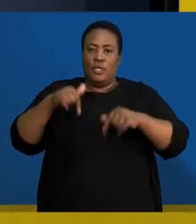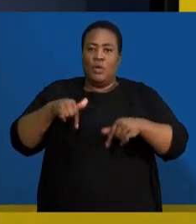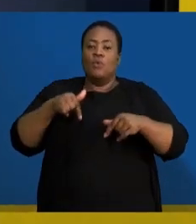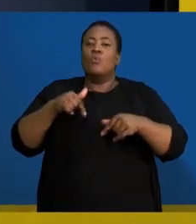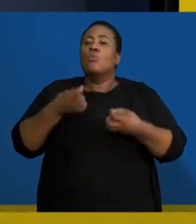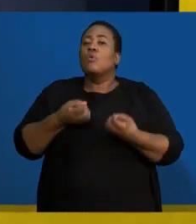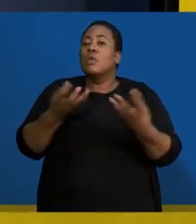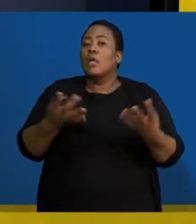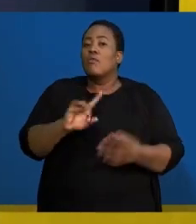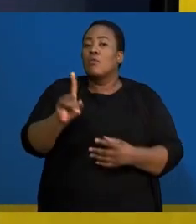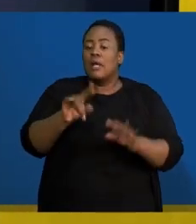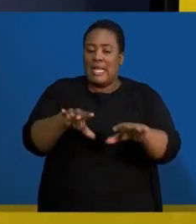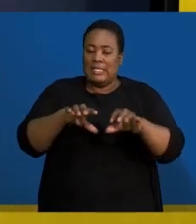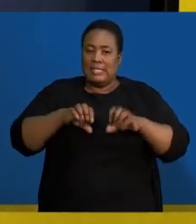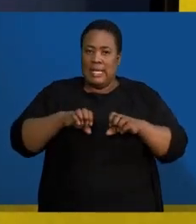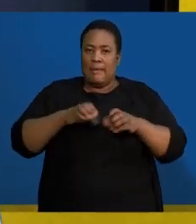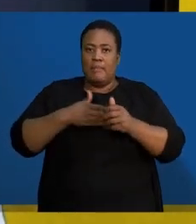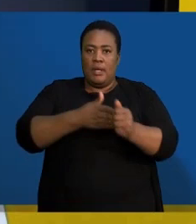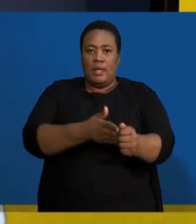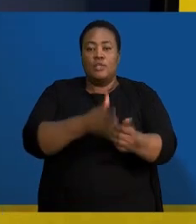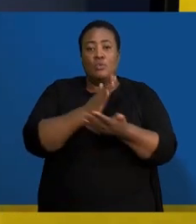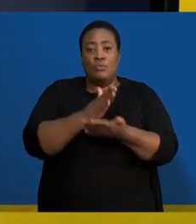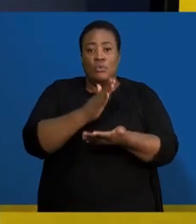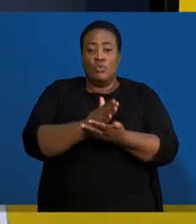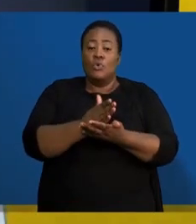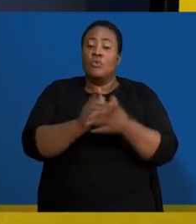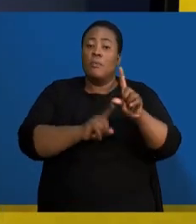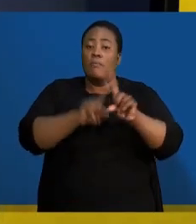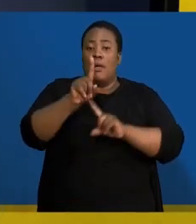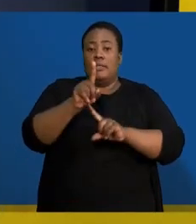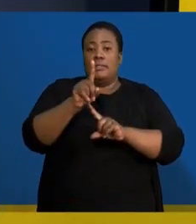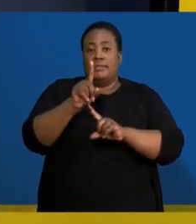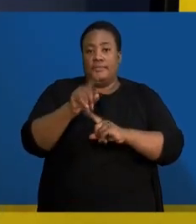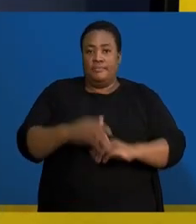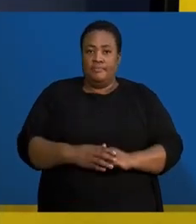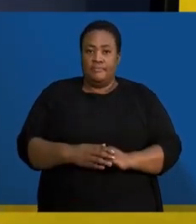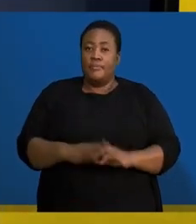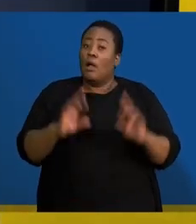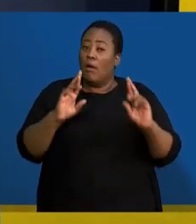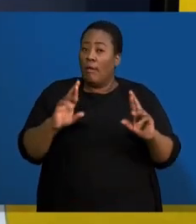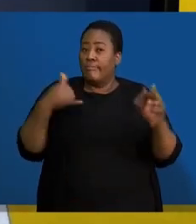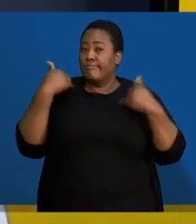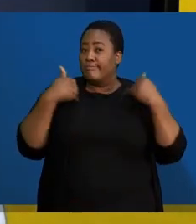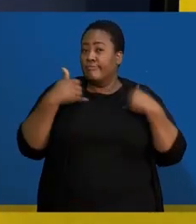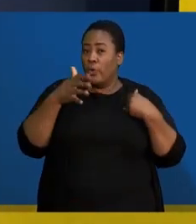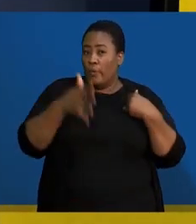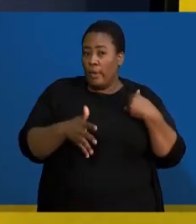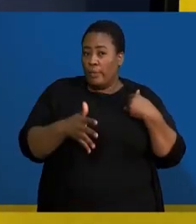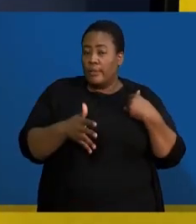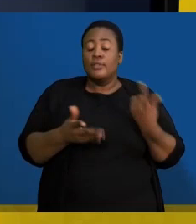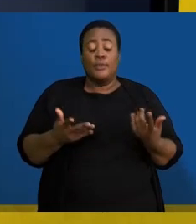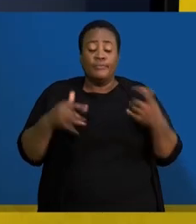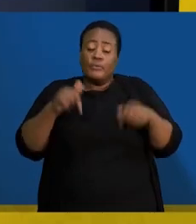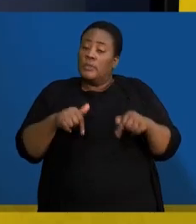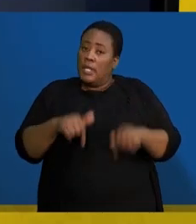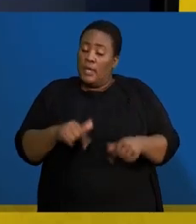guide to help you succeed in your history exam. I hope you will enjoy this. So, what we're going to do is we're